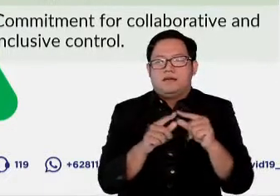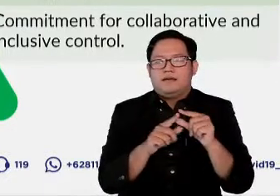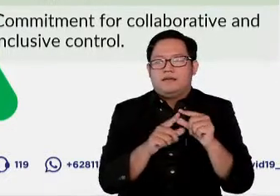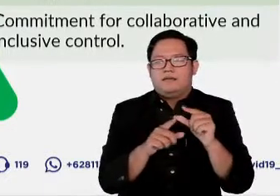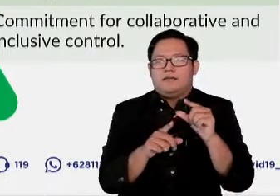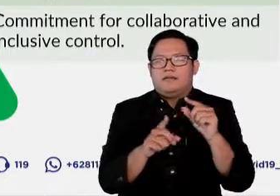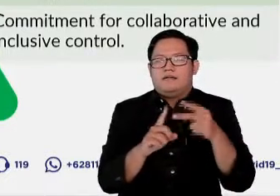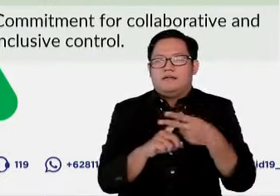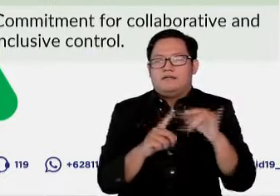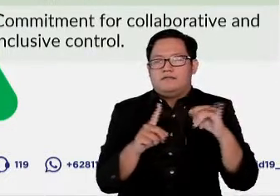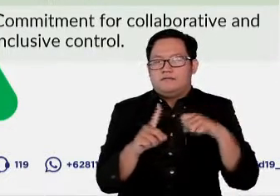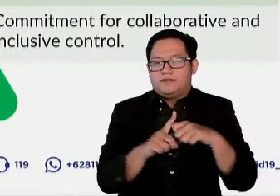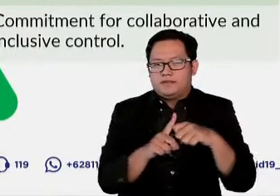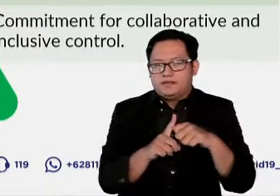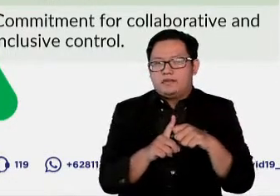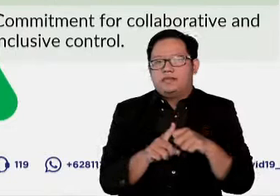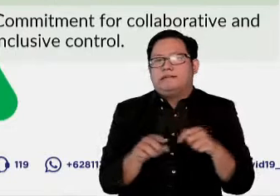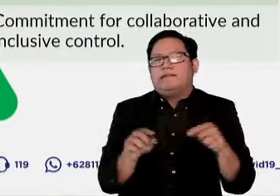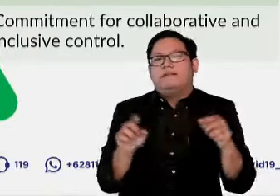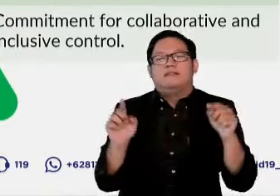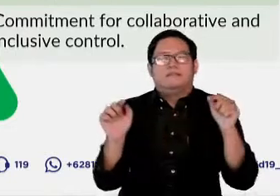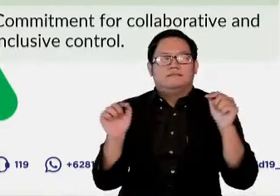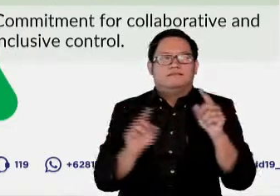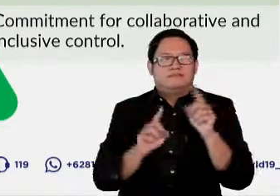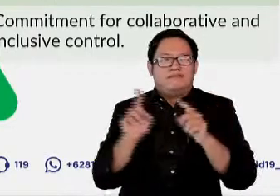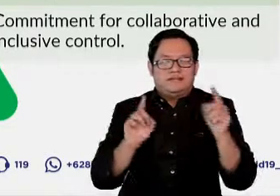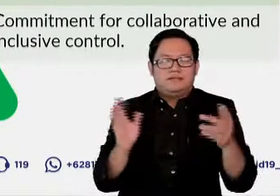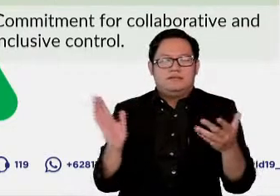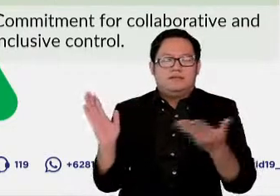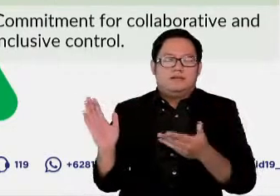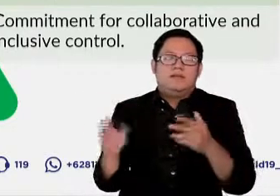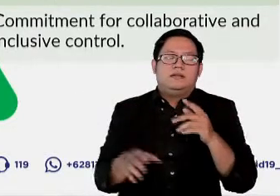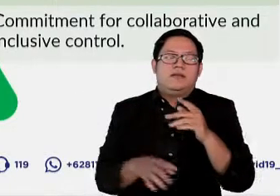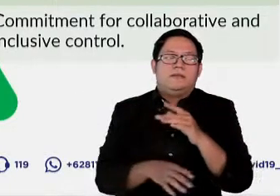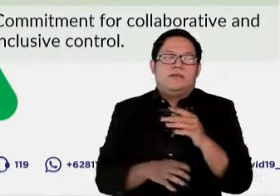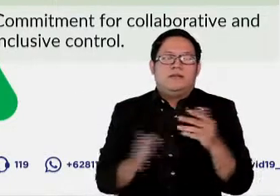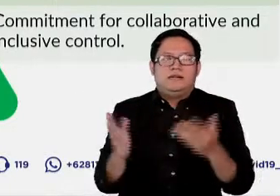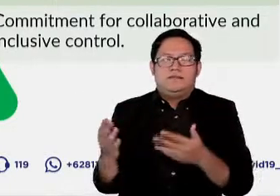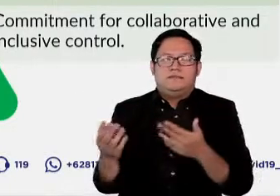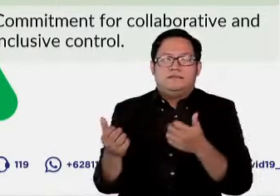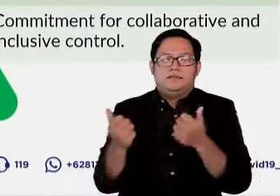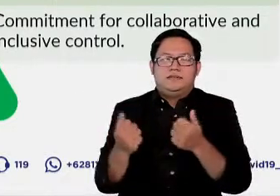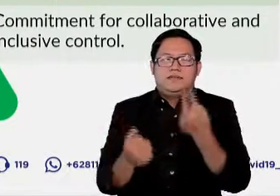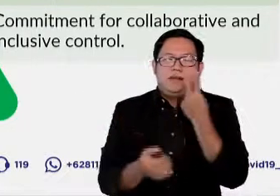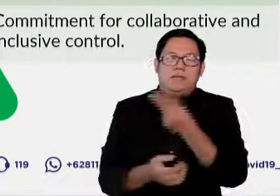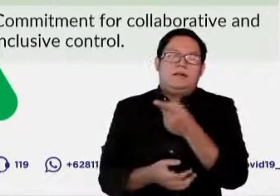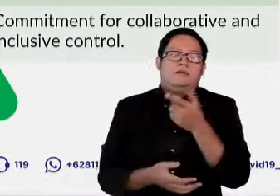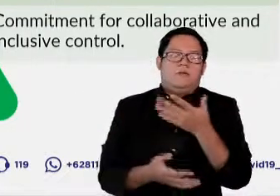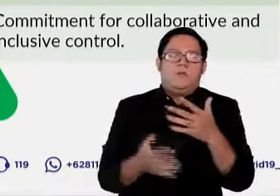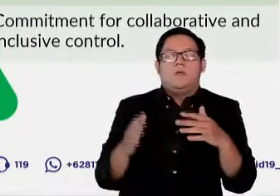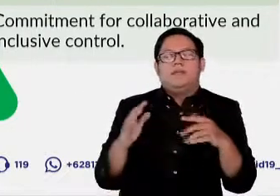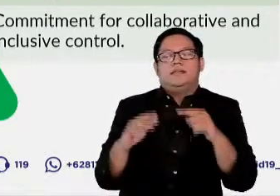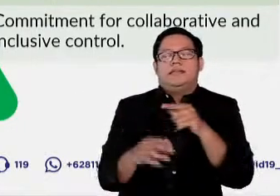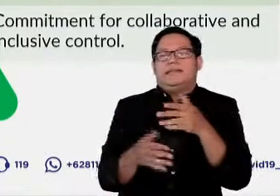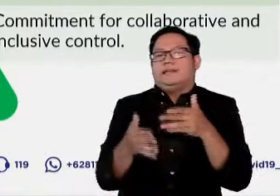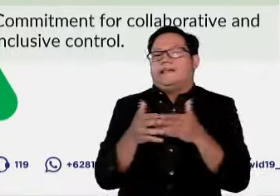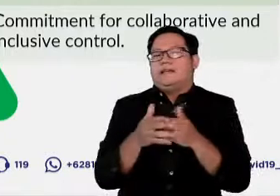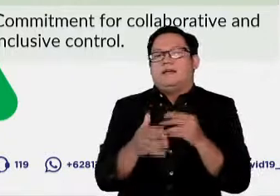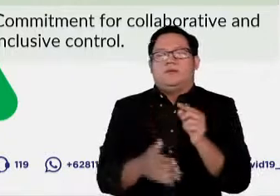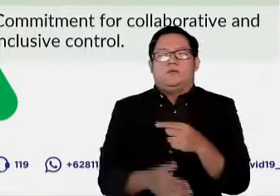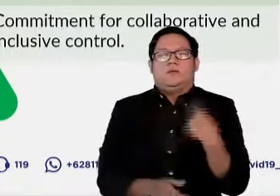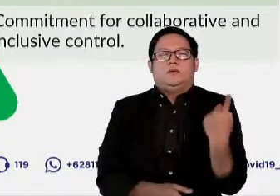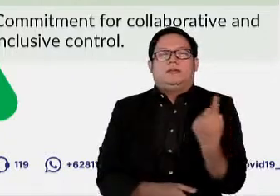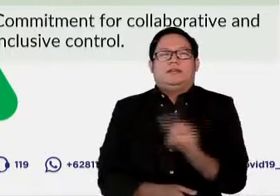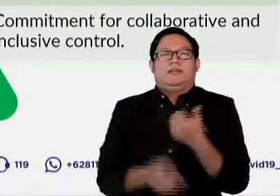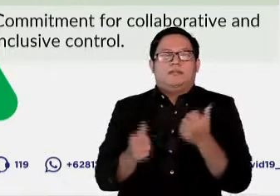characteristics are a challenge as well as a privilege for Indonesia in controlling COVID-19. The challenge is that